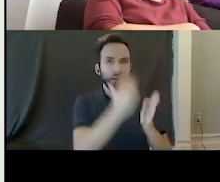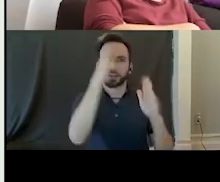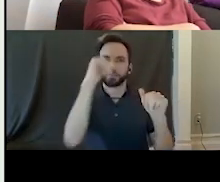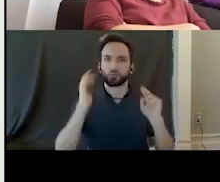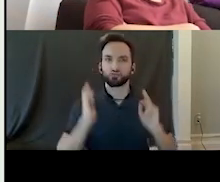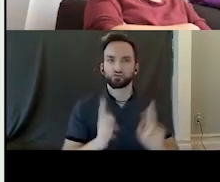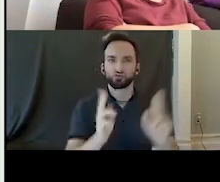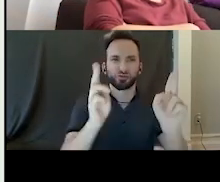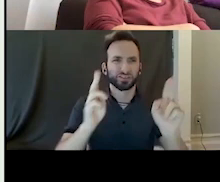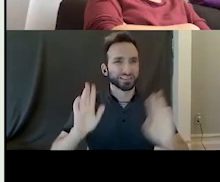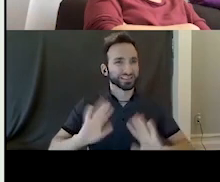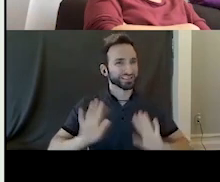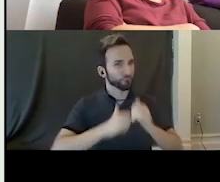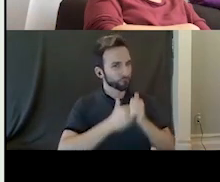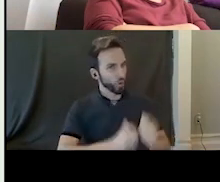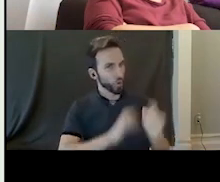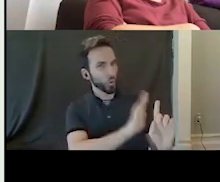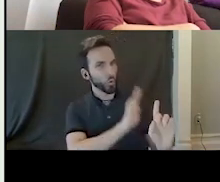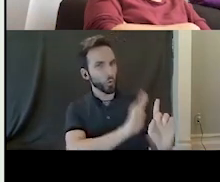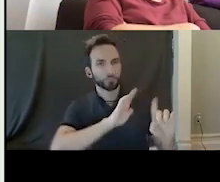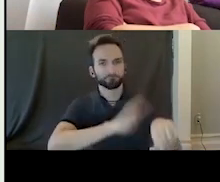So yeah. Okay.